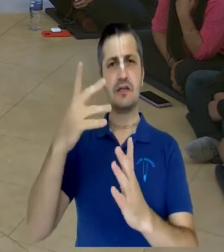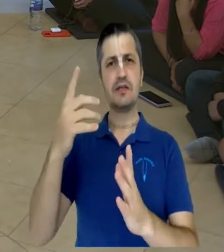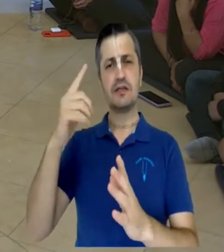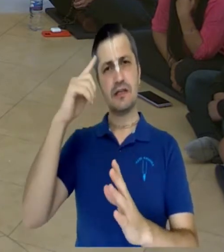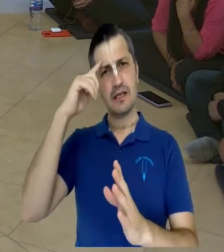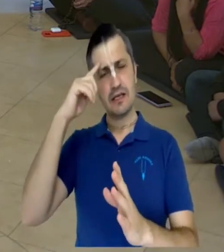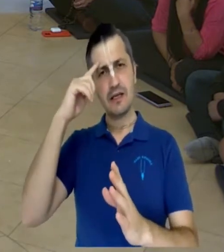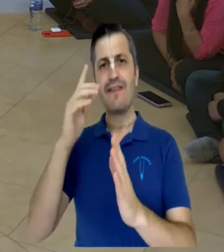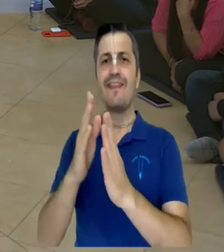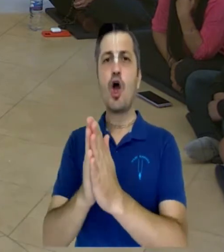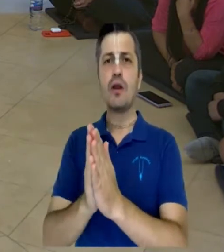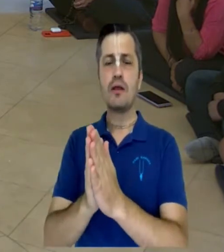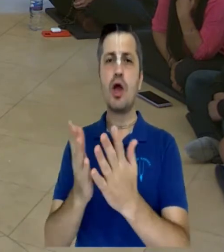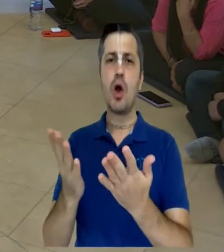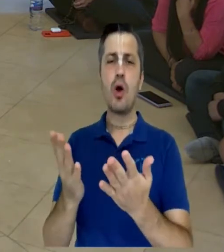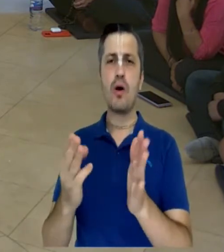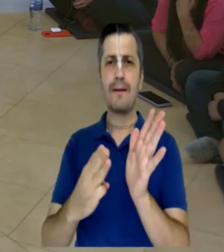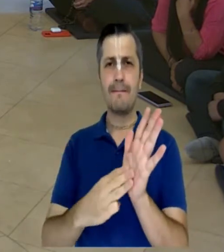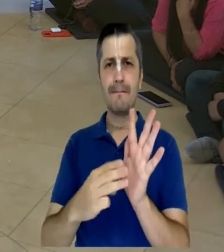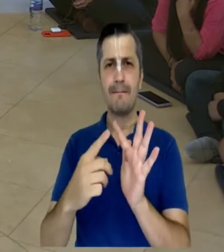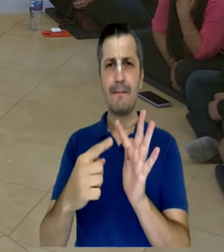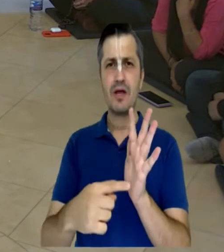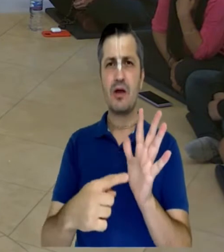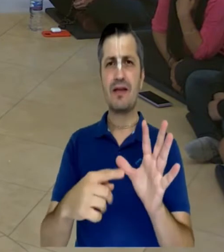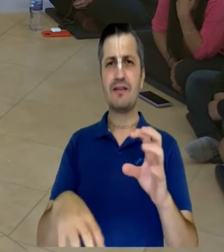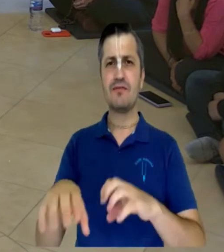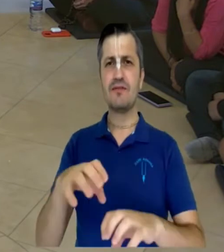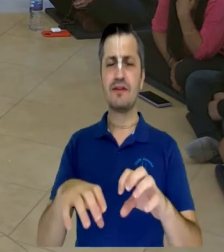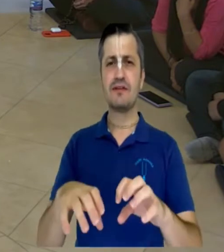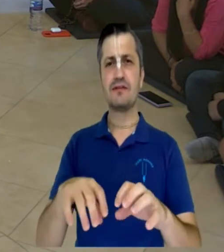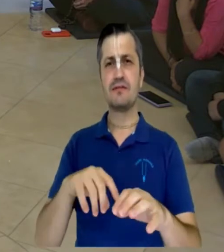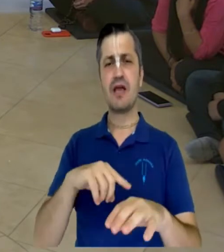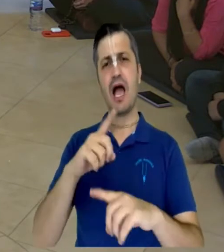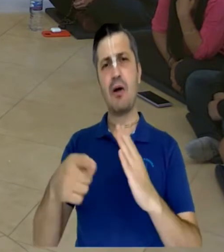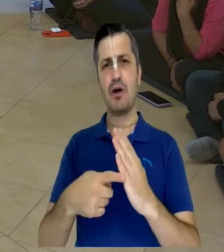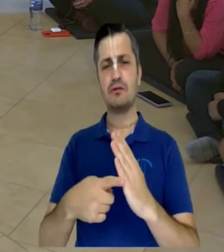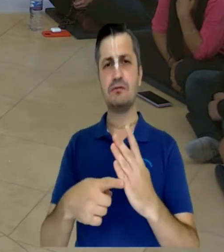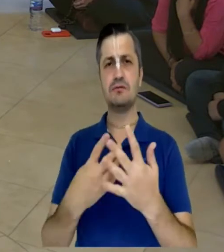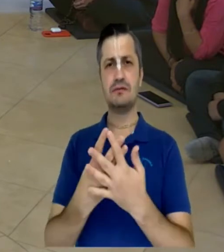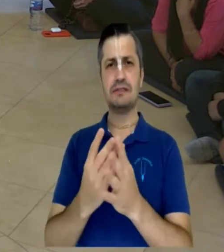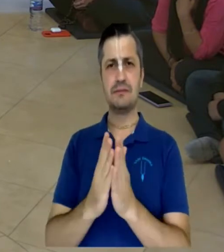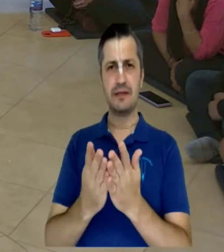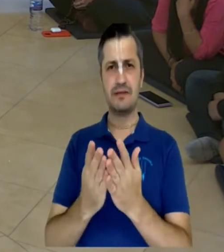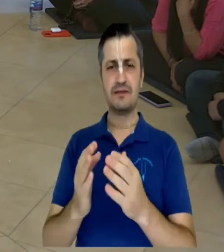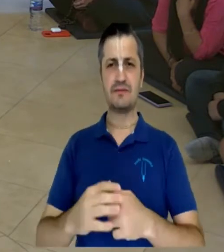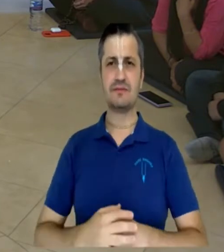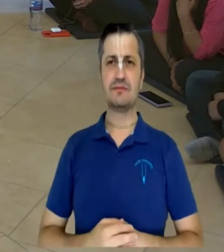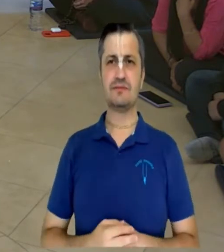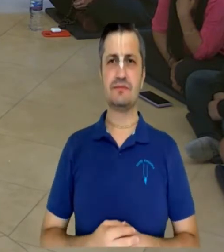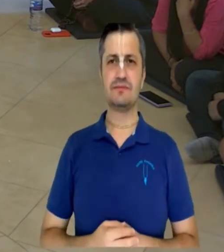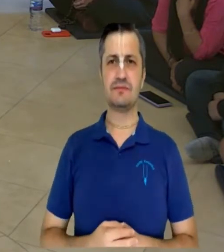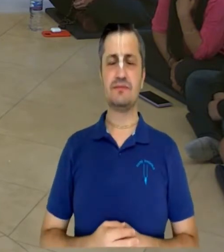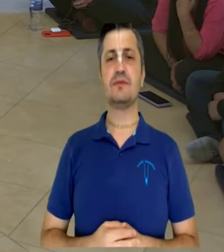metaphysics of the Vedic literature. And then Smriti literature